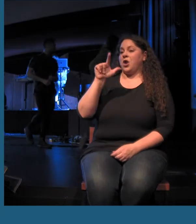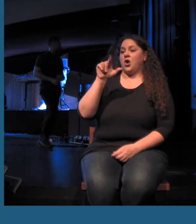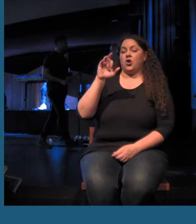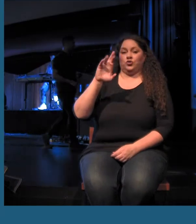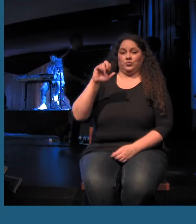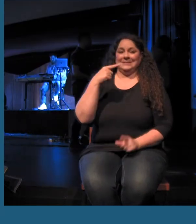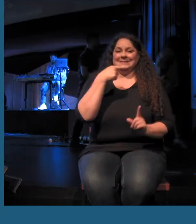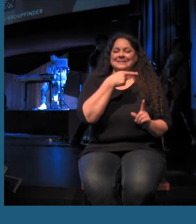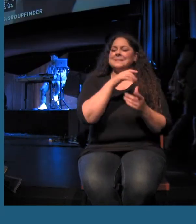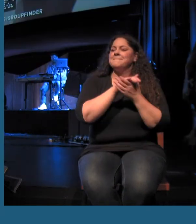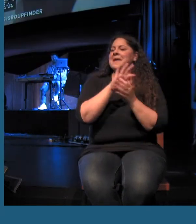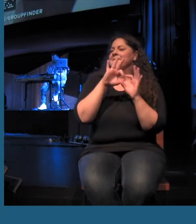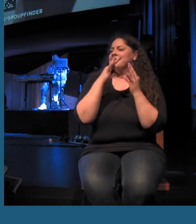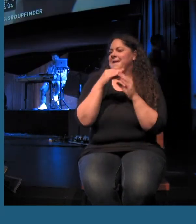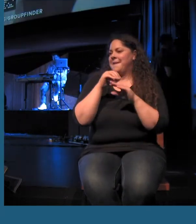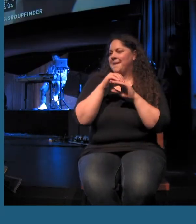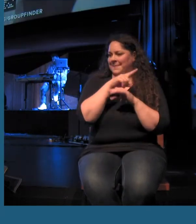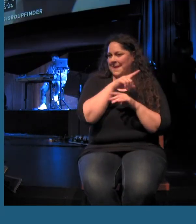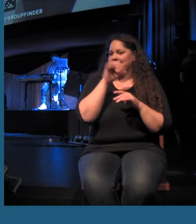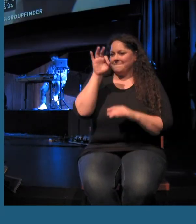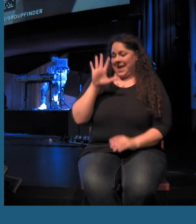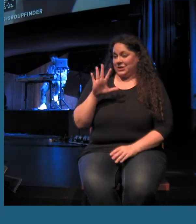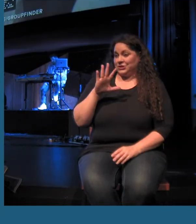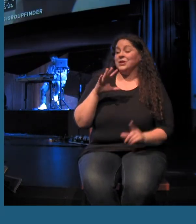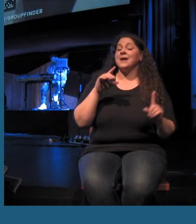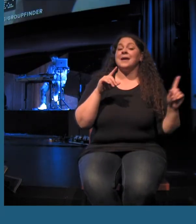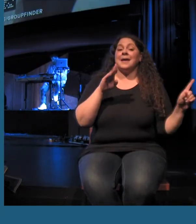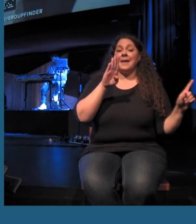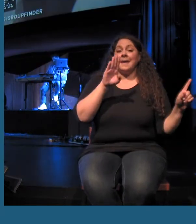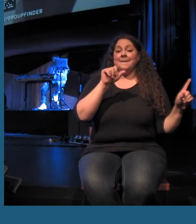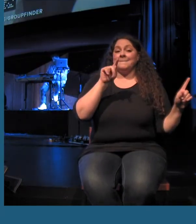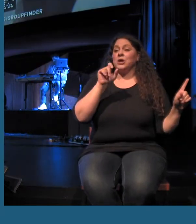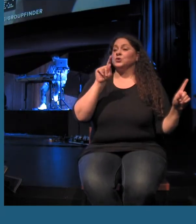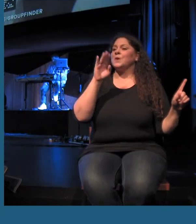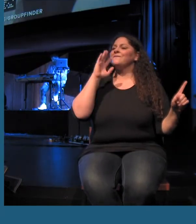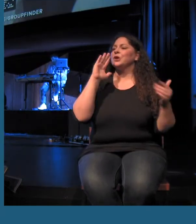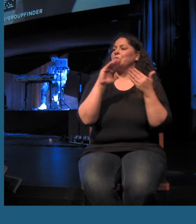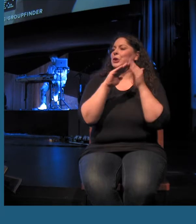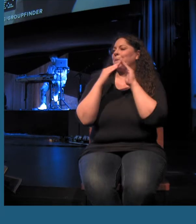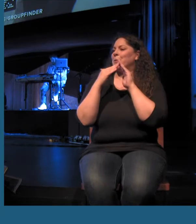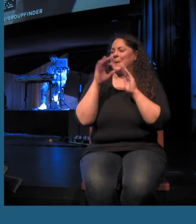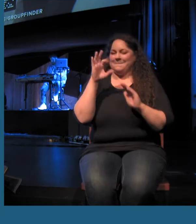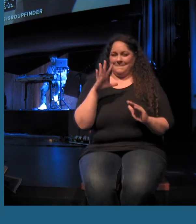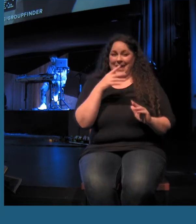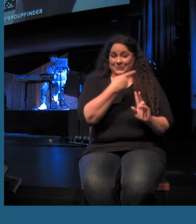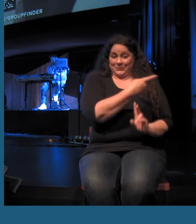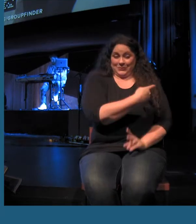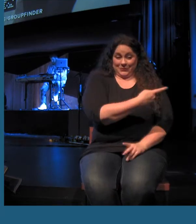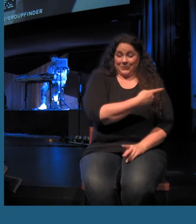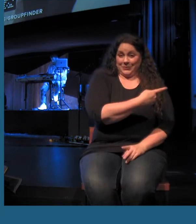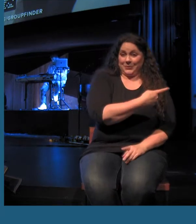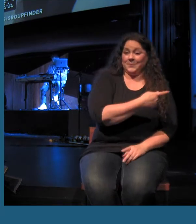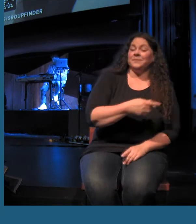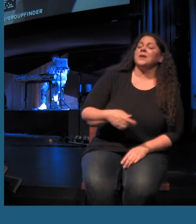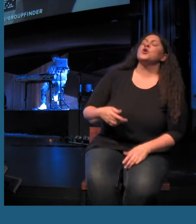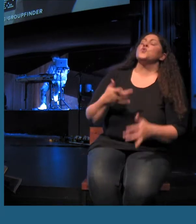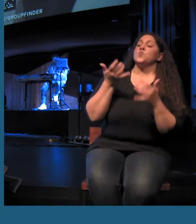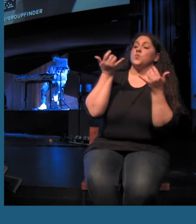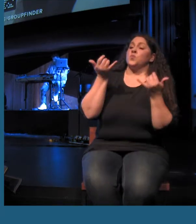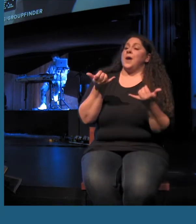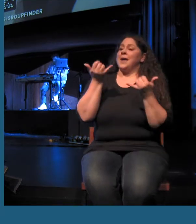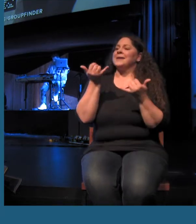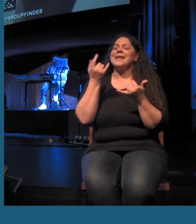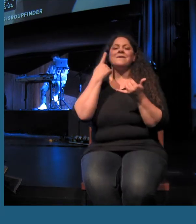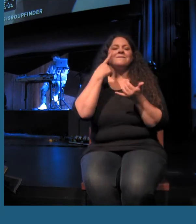family pastor. And then Betsy Torres is our community groups pastor. And we are in the middle or the moment